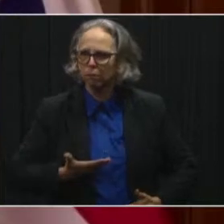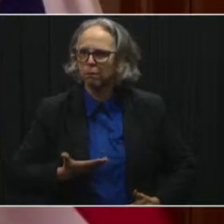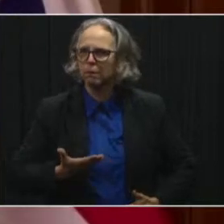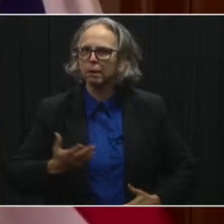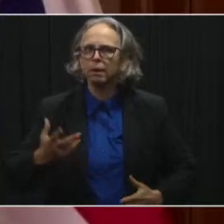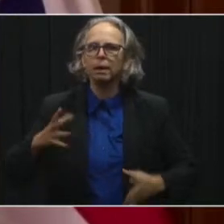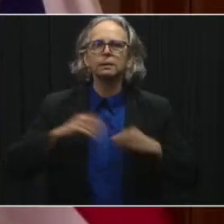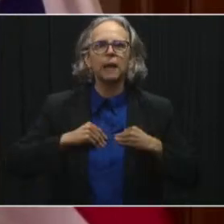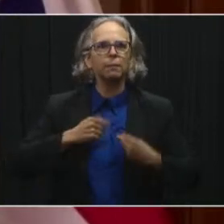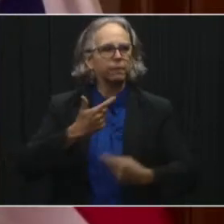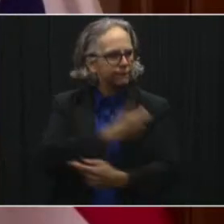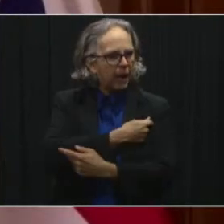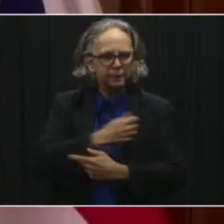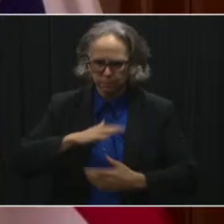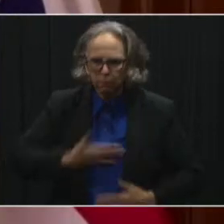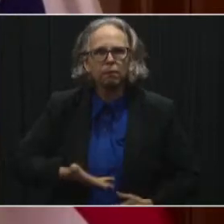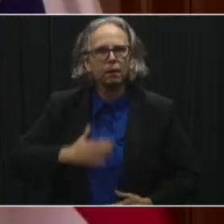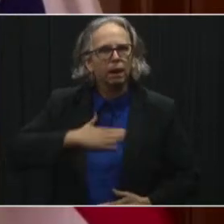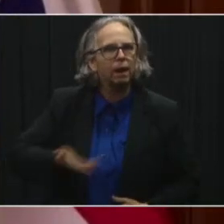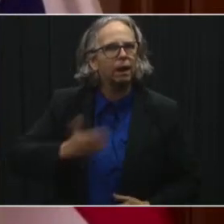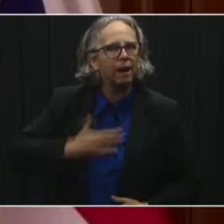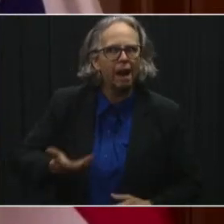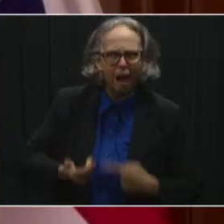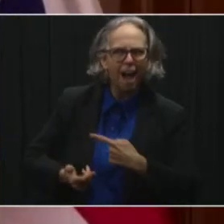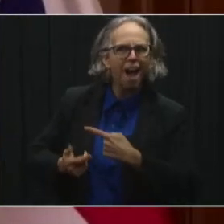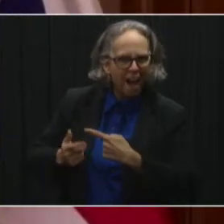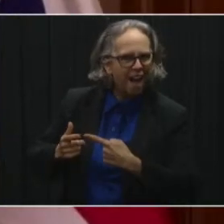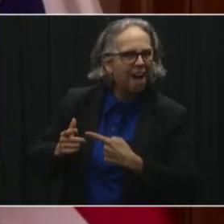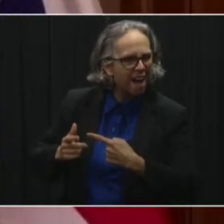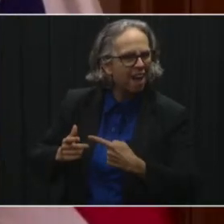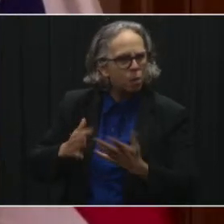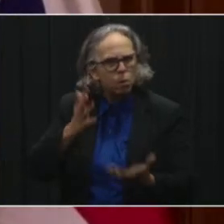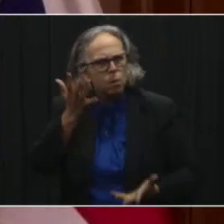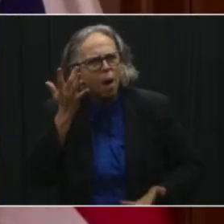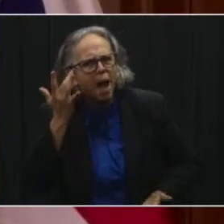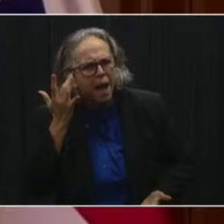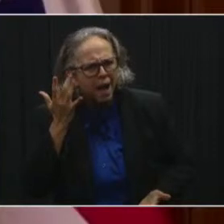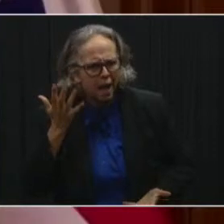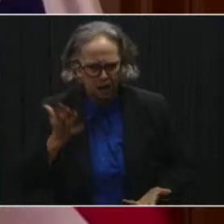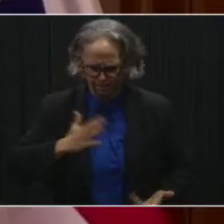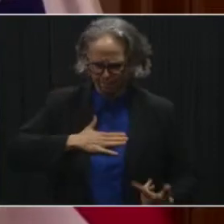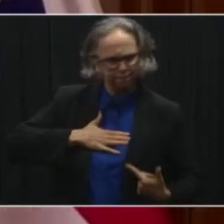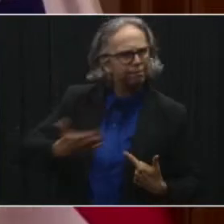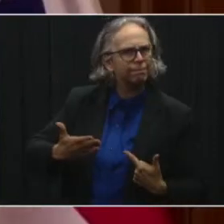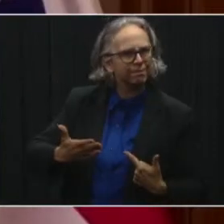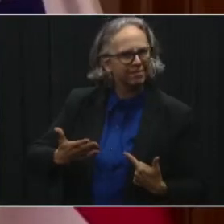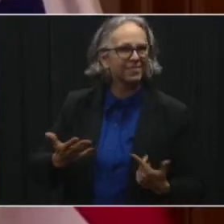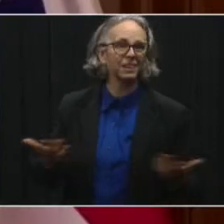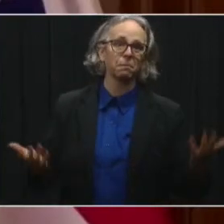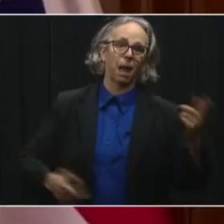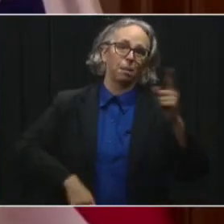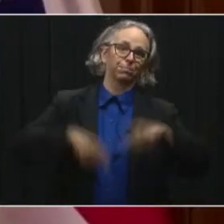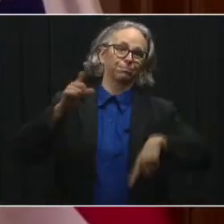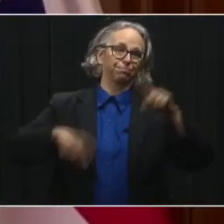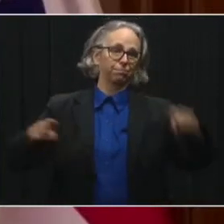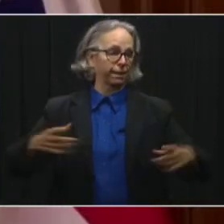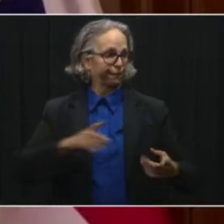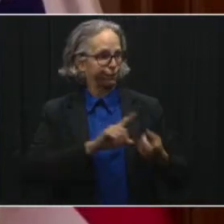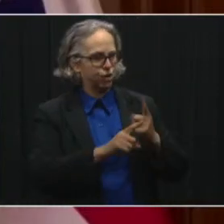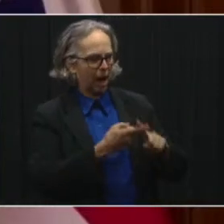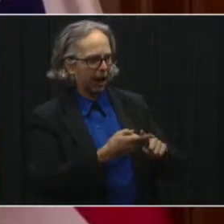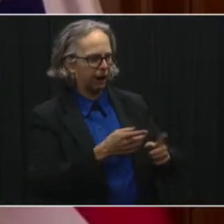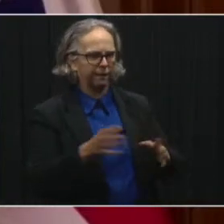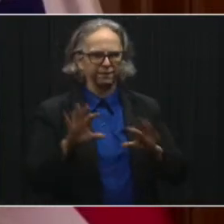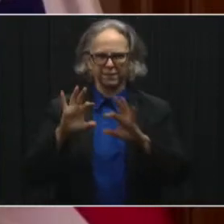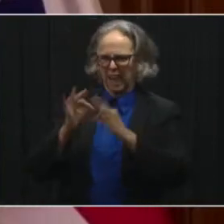become vaccinated. I think part of that is that they know people who have gotten sick. They may know people who have